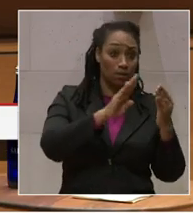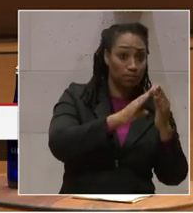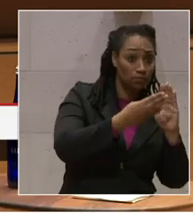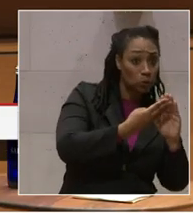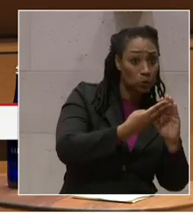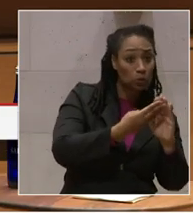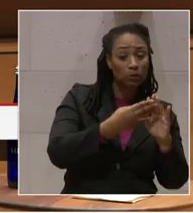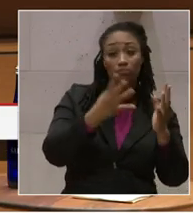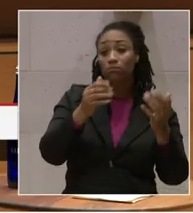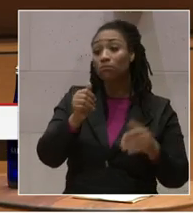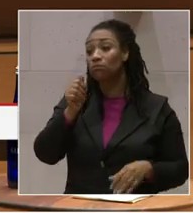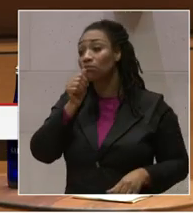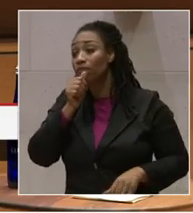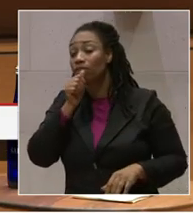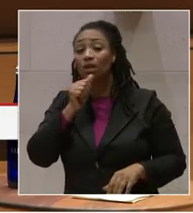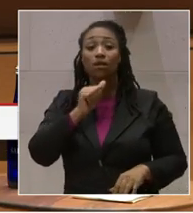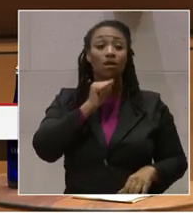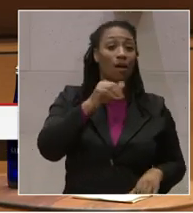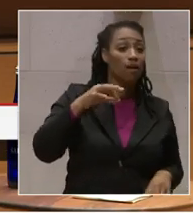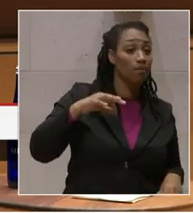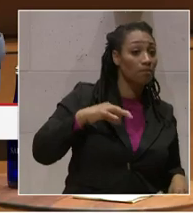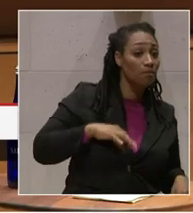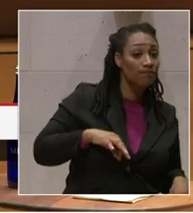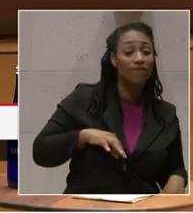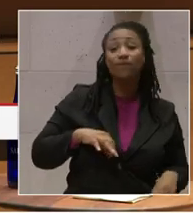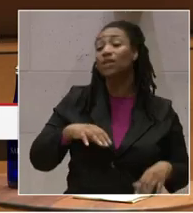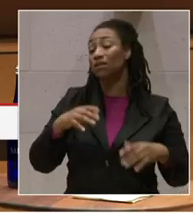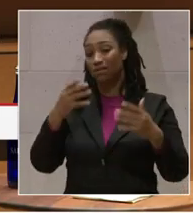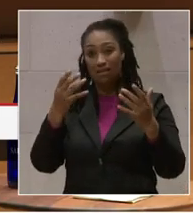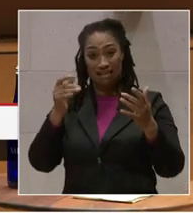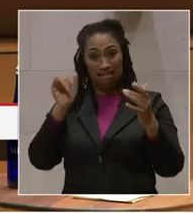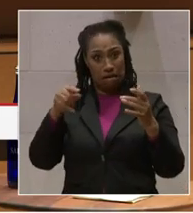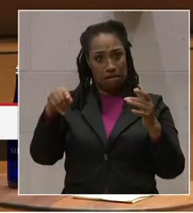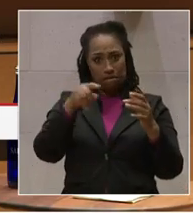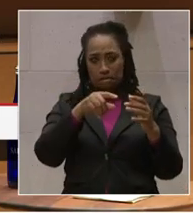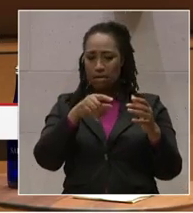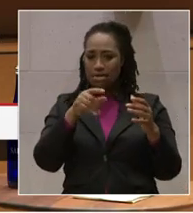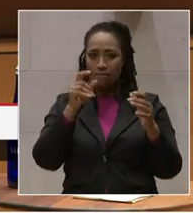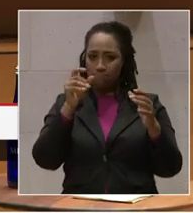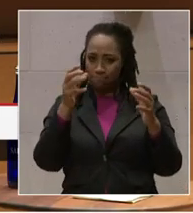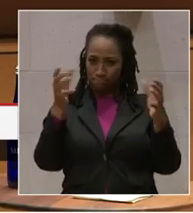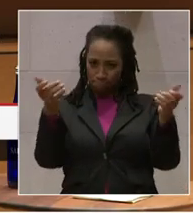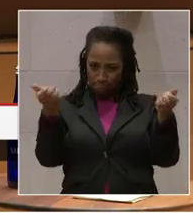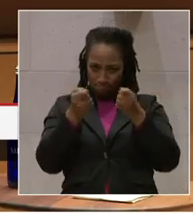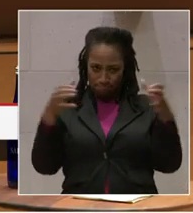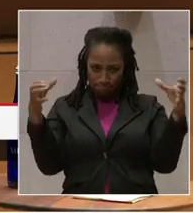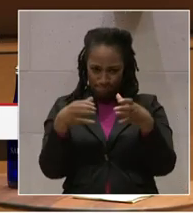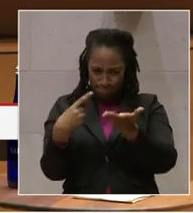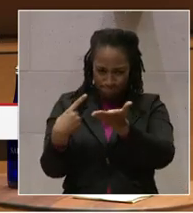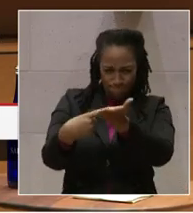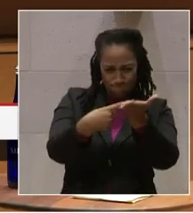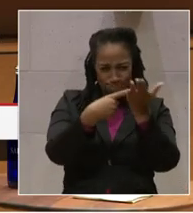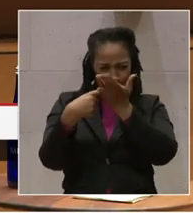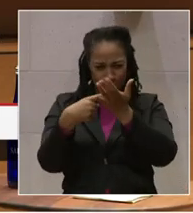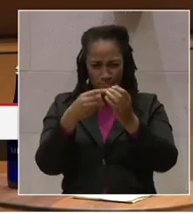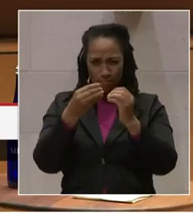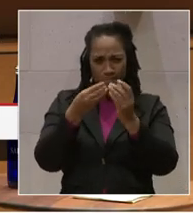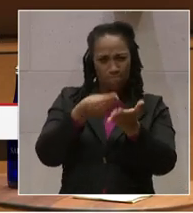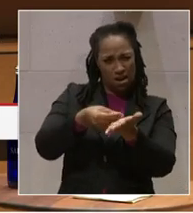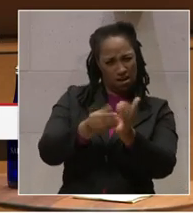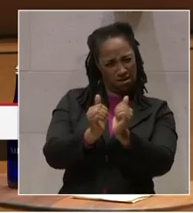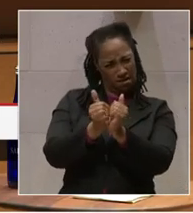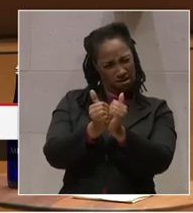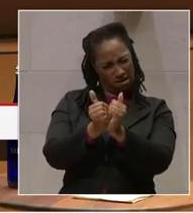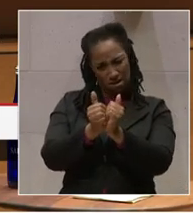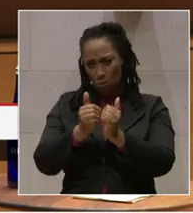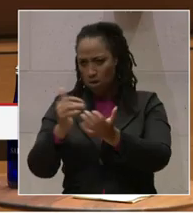great projects, with good ideas, pulling together all kinds of resources and funding and saying, city, we pulled